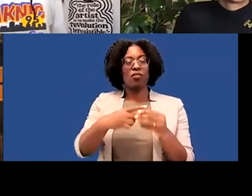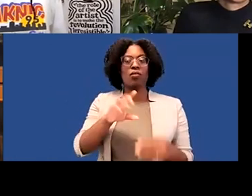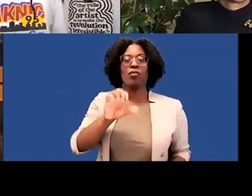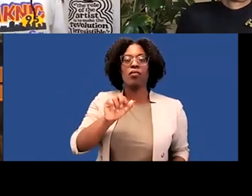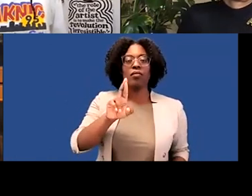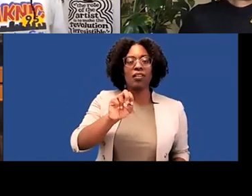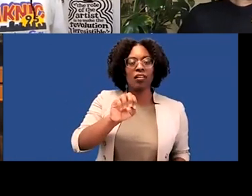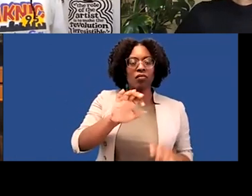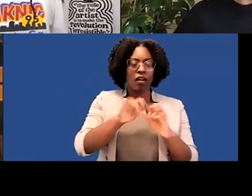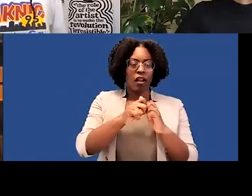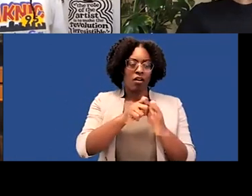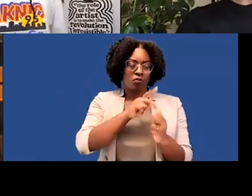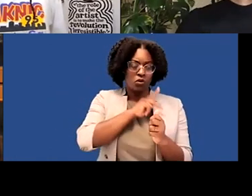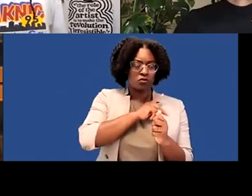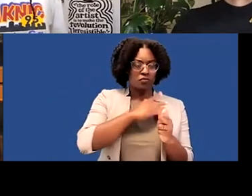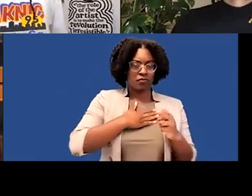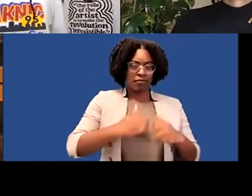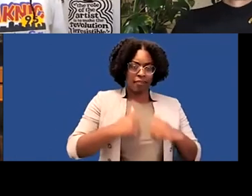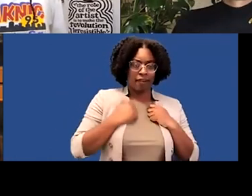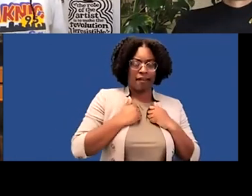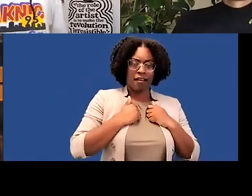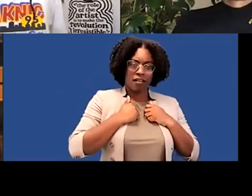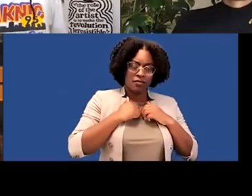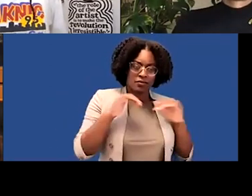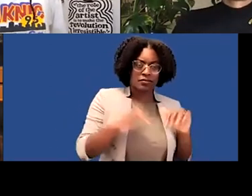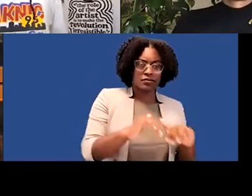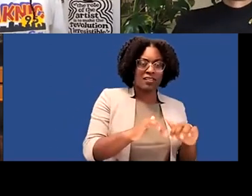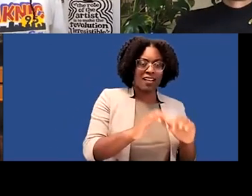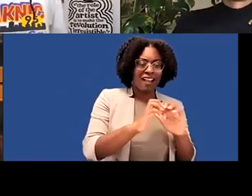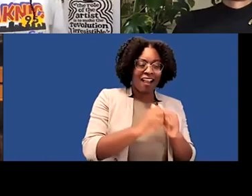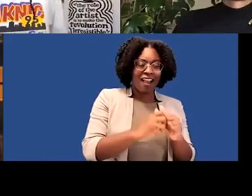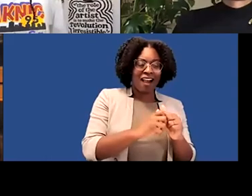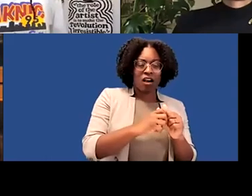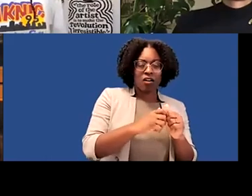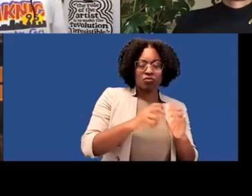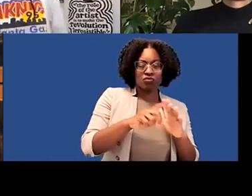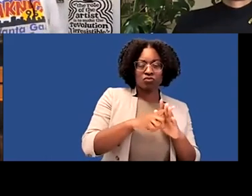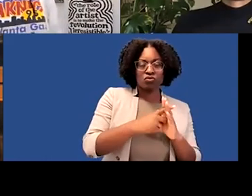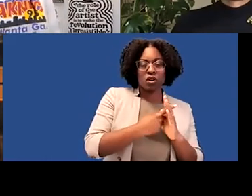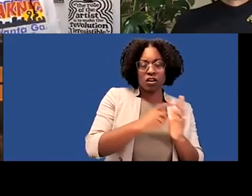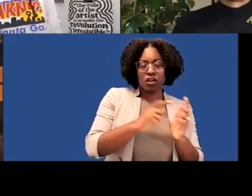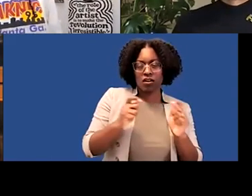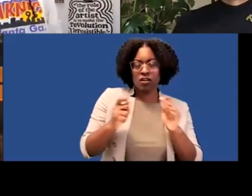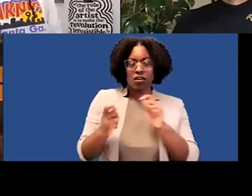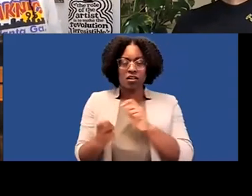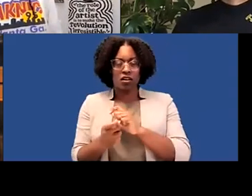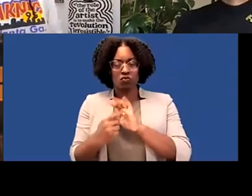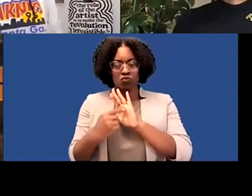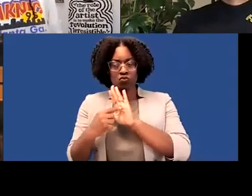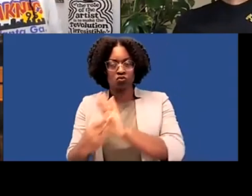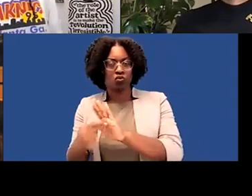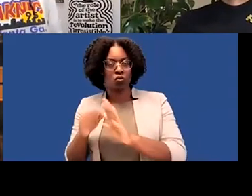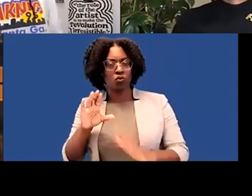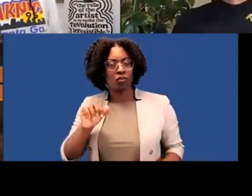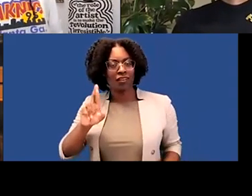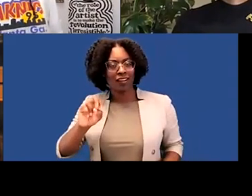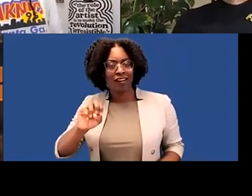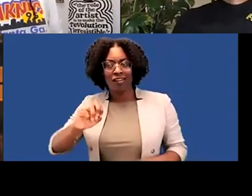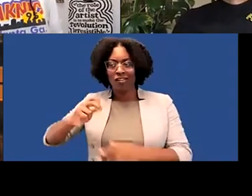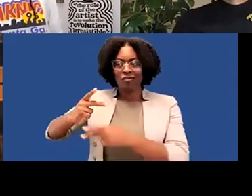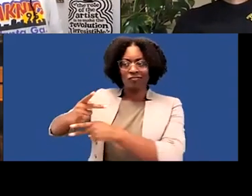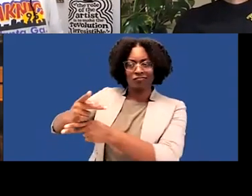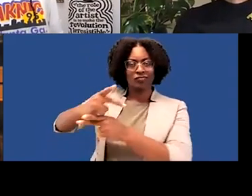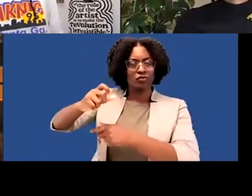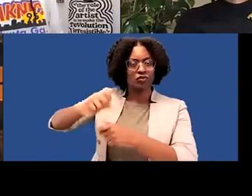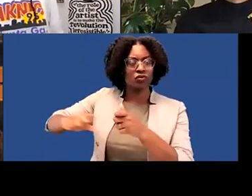spirals upwards and outwards, because you're both right. It completely starts with the self. And I think, you know, I'm someone who